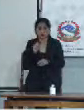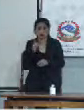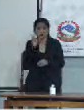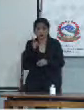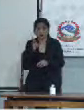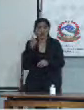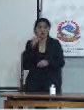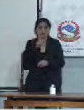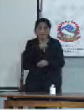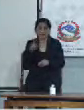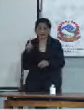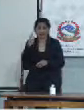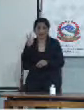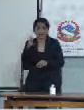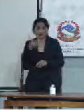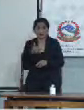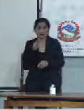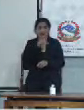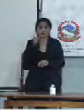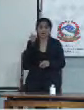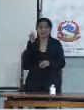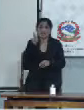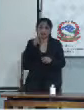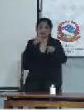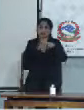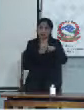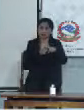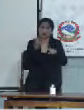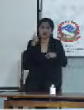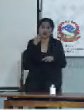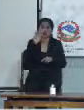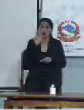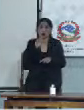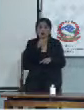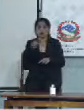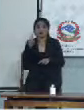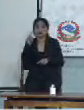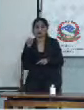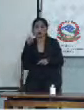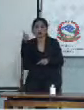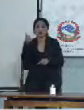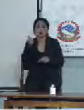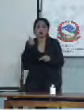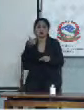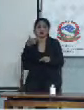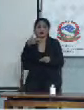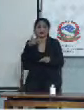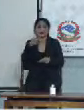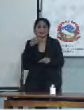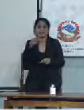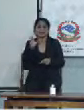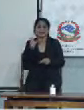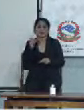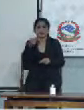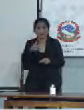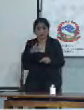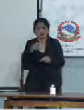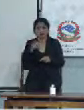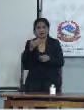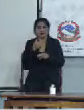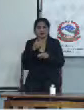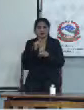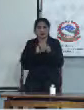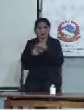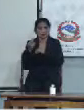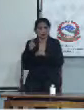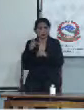9 and 10 is broadcasting from other channels. So this is how from 1 to grade 10 all the materials have been broadcasted